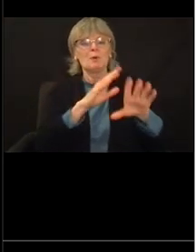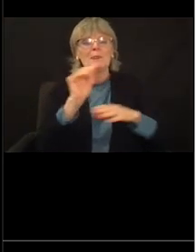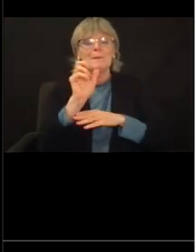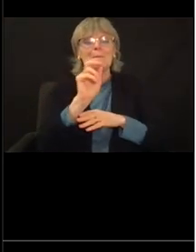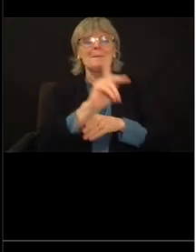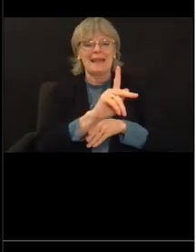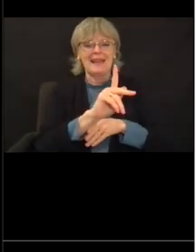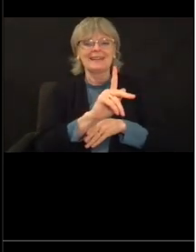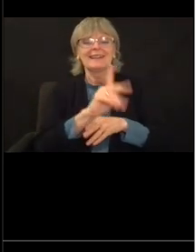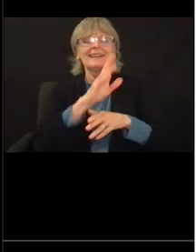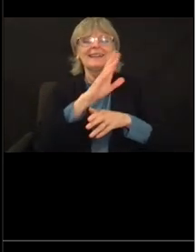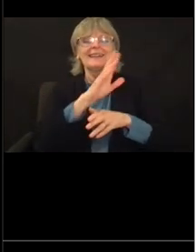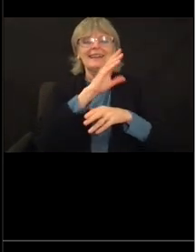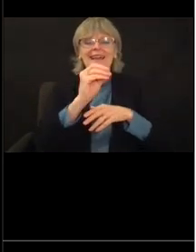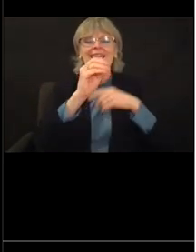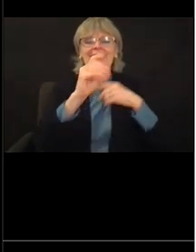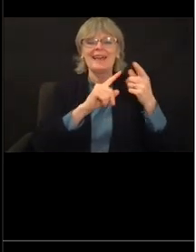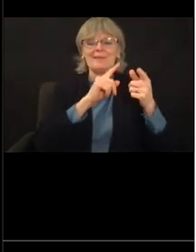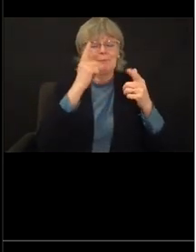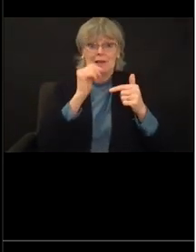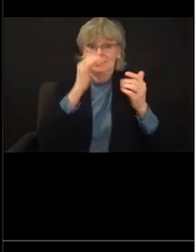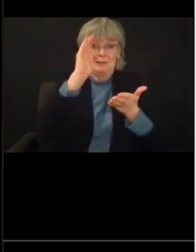that's already very small.